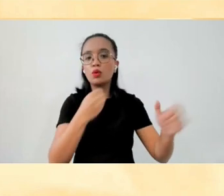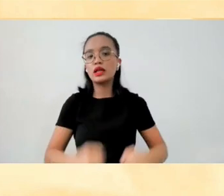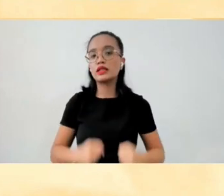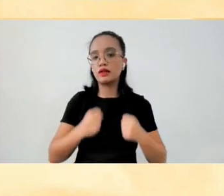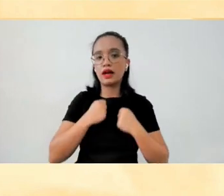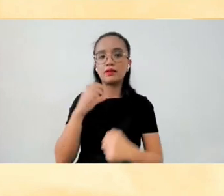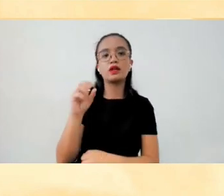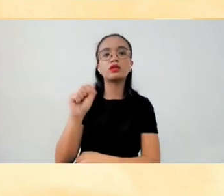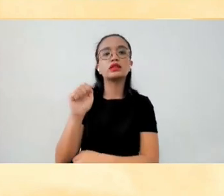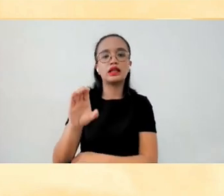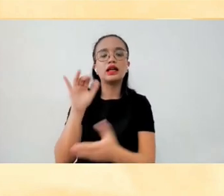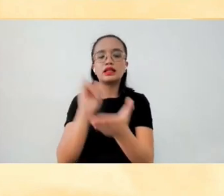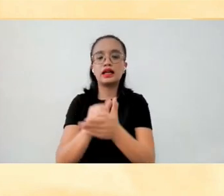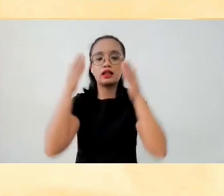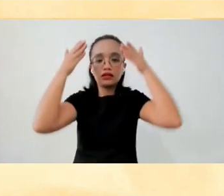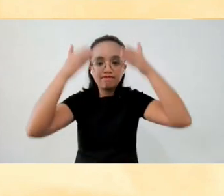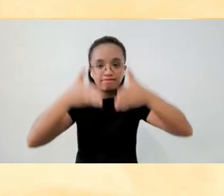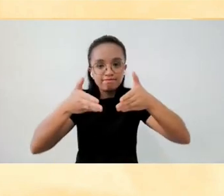the focus of this particular